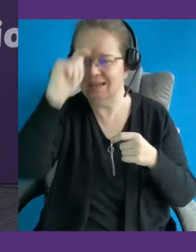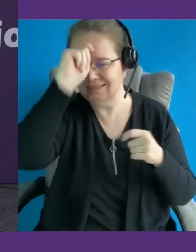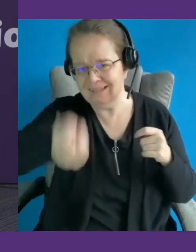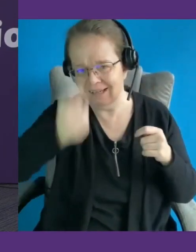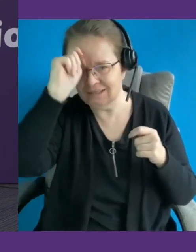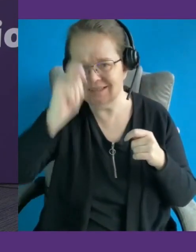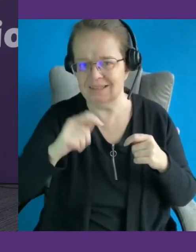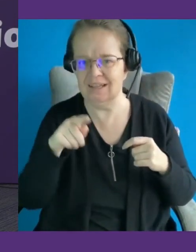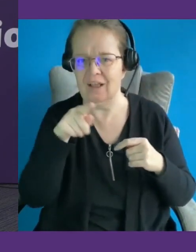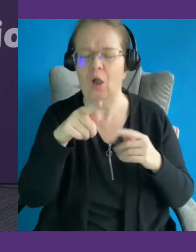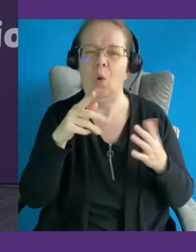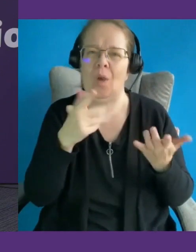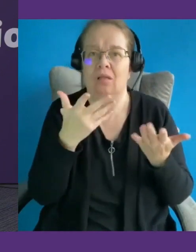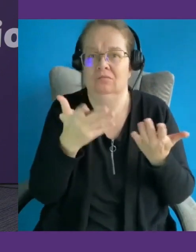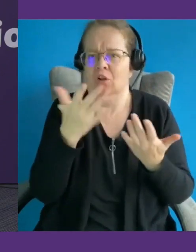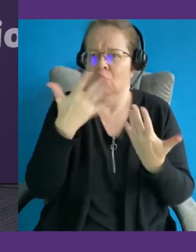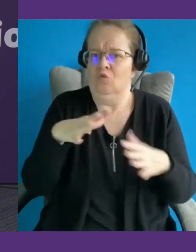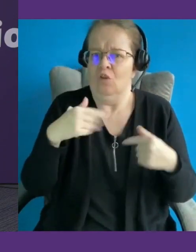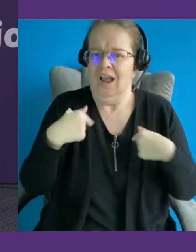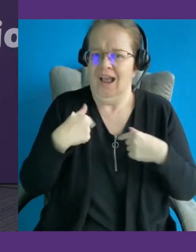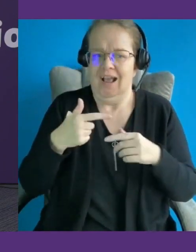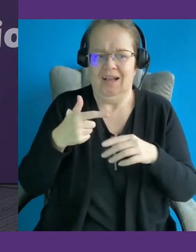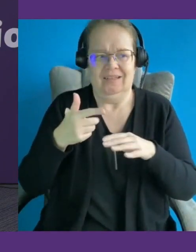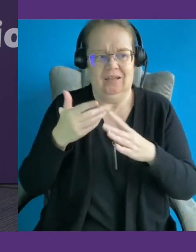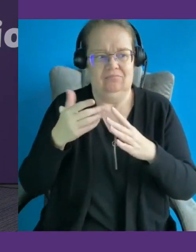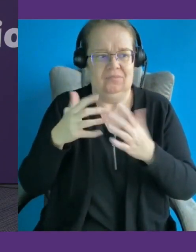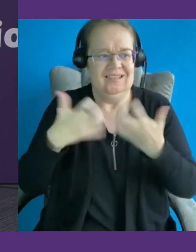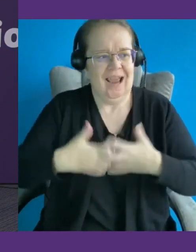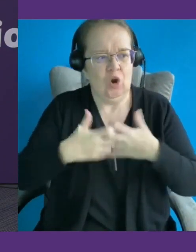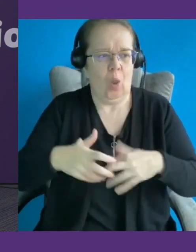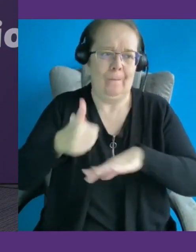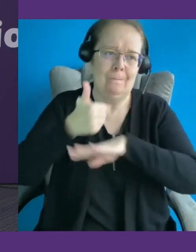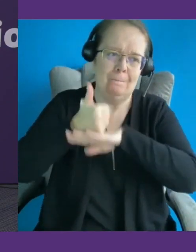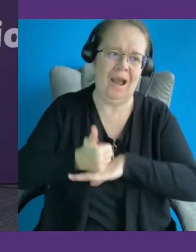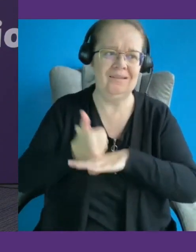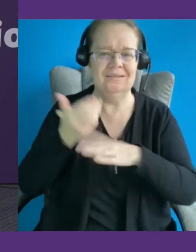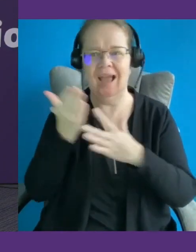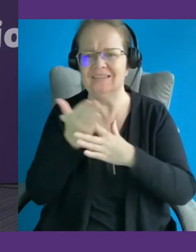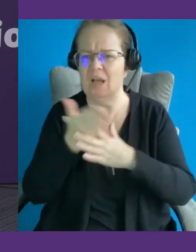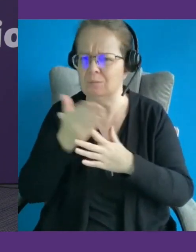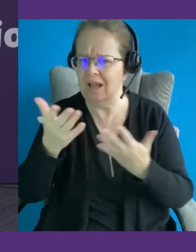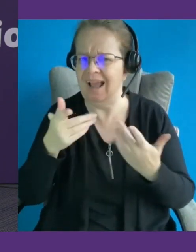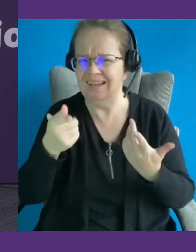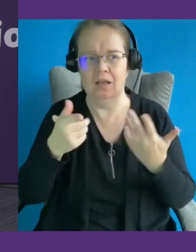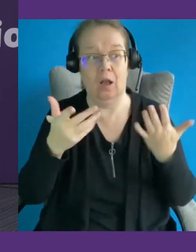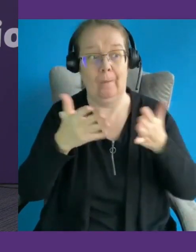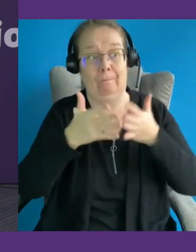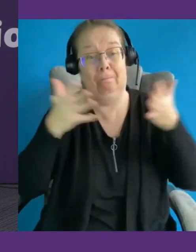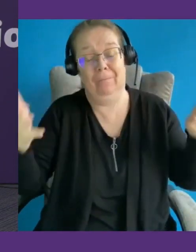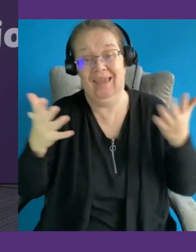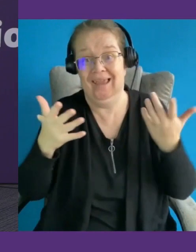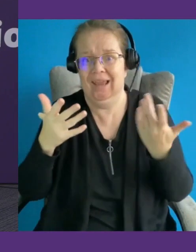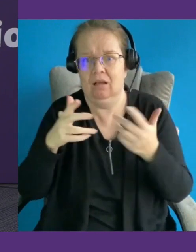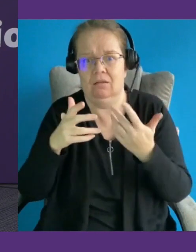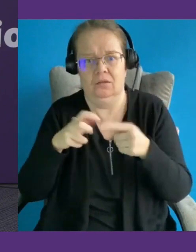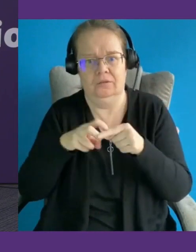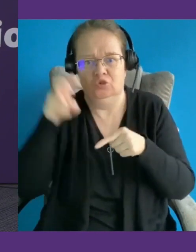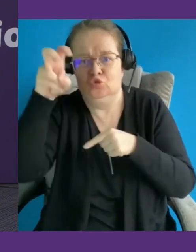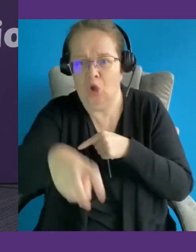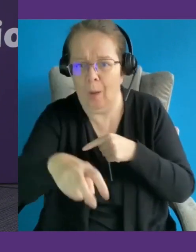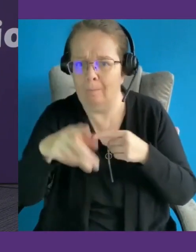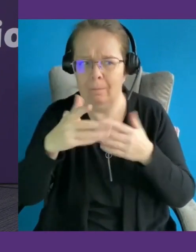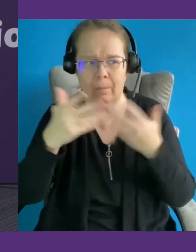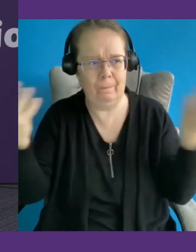simple technology-based accessibility, making the app accessible, that huge gamut of stuff, a huge range of... Yeah, it must be